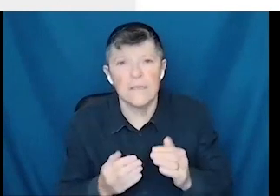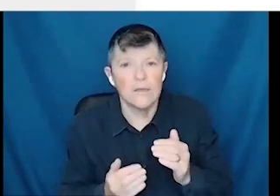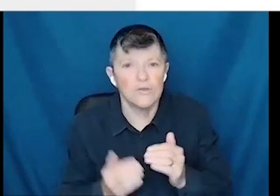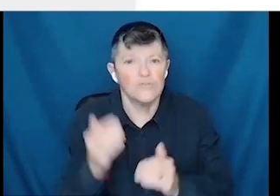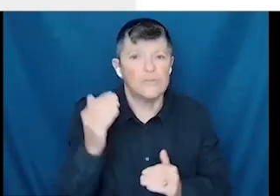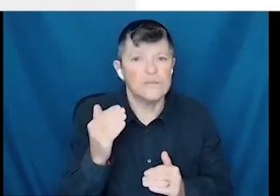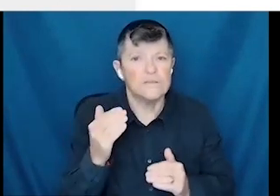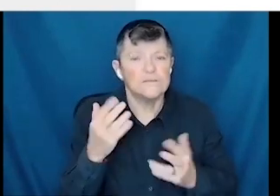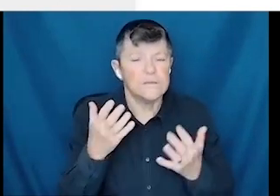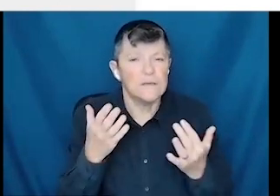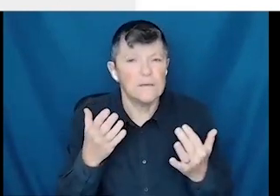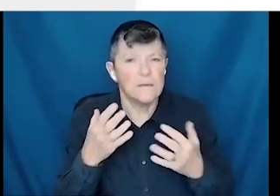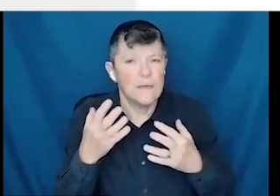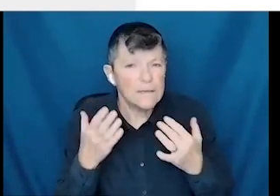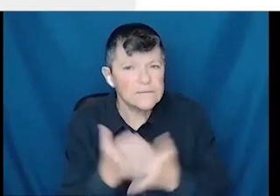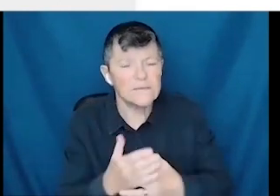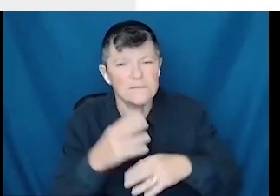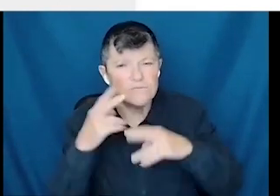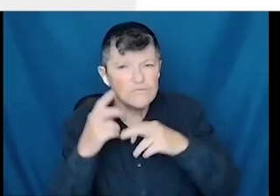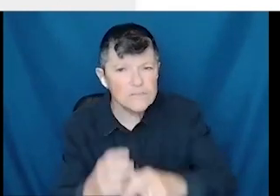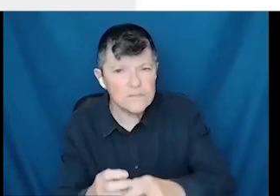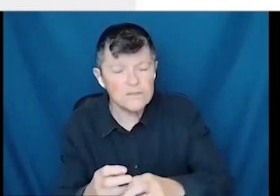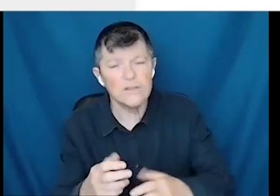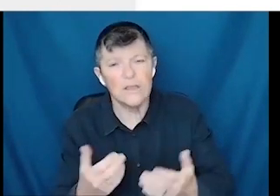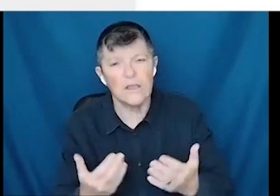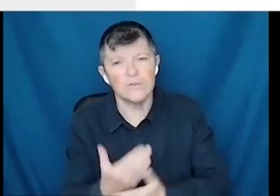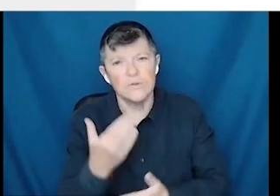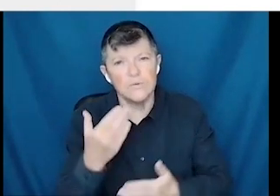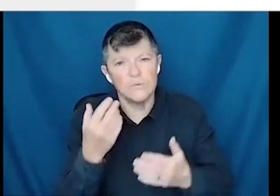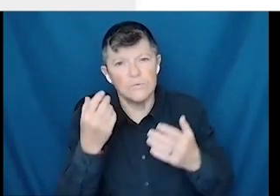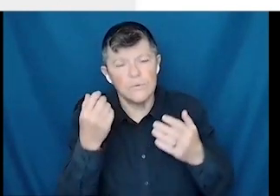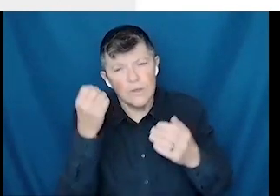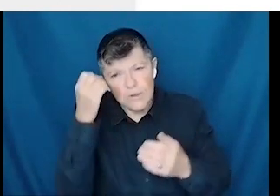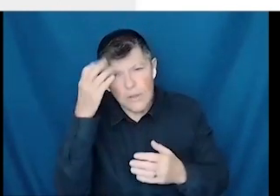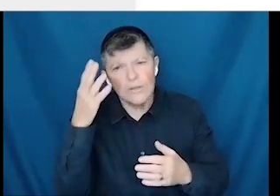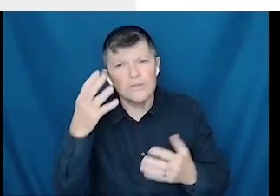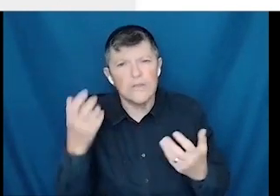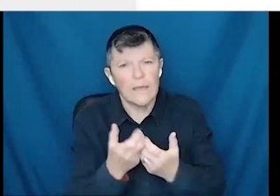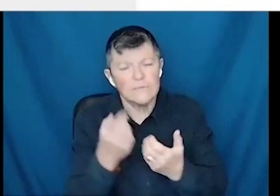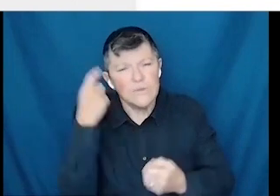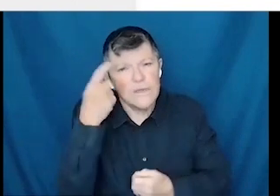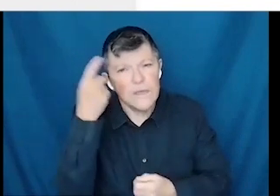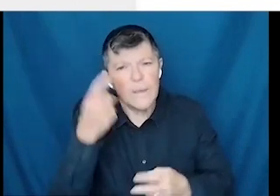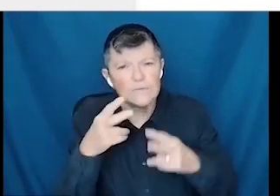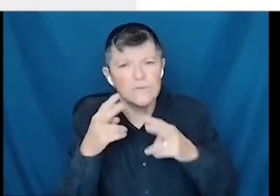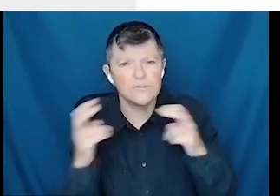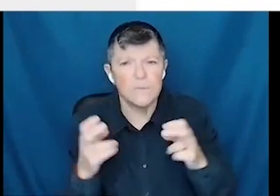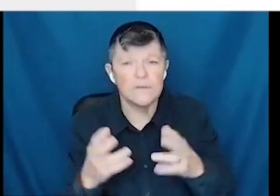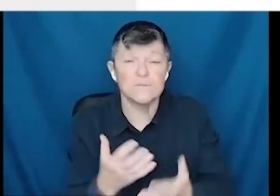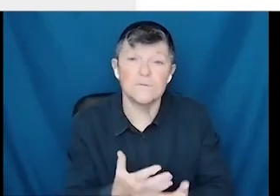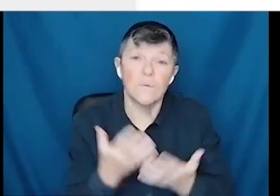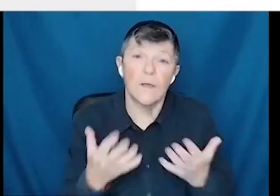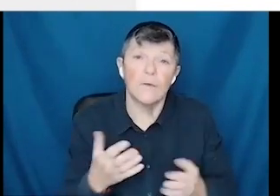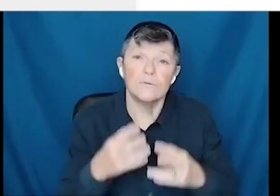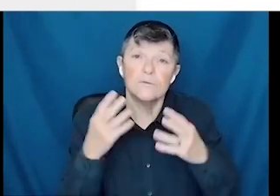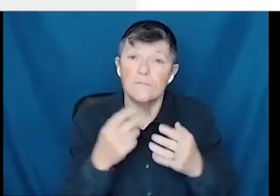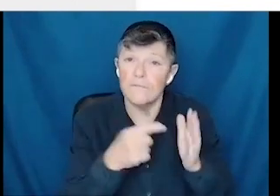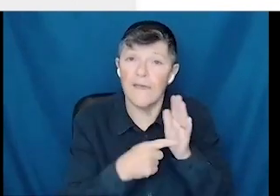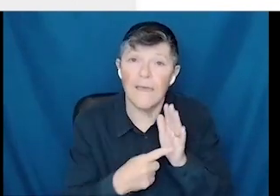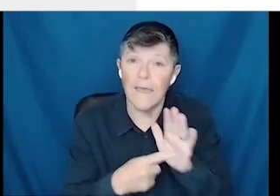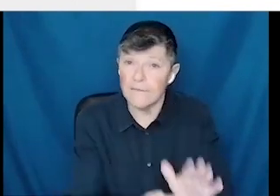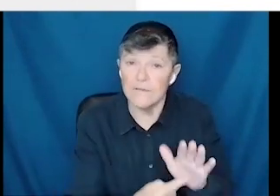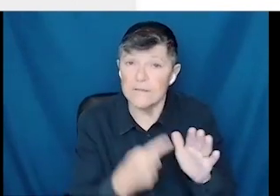and alternative ways of thinking about a topic. So there's quite a good deal of evidence to kind of show the value of